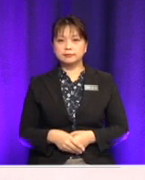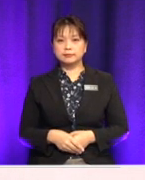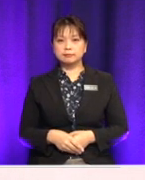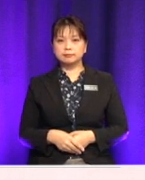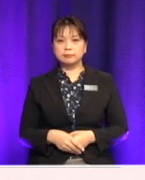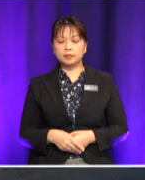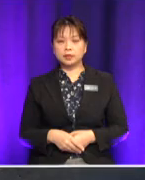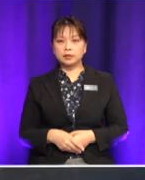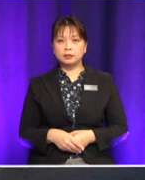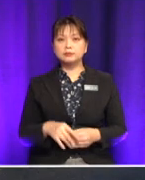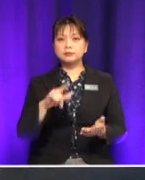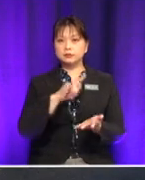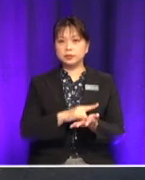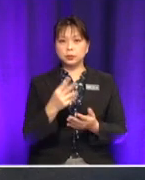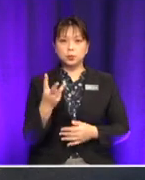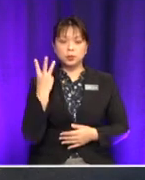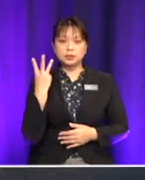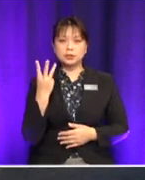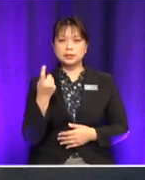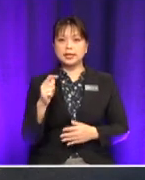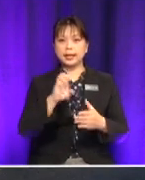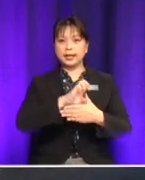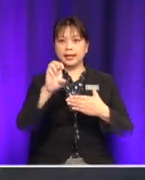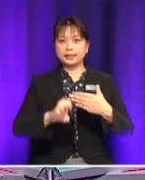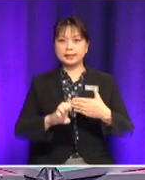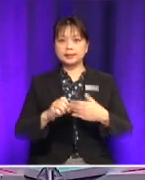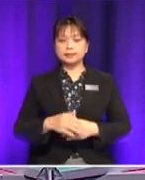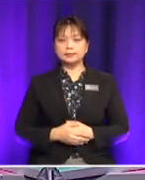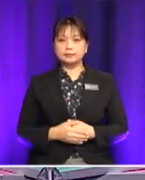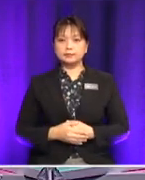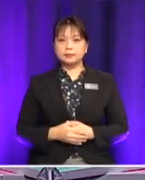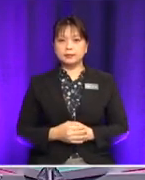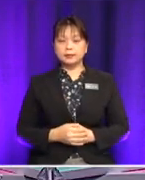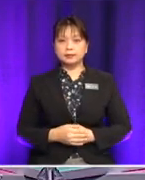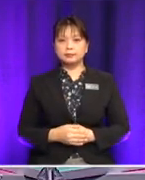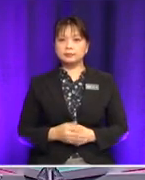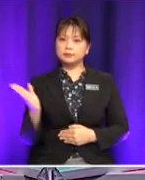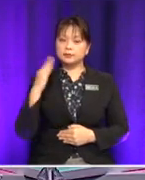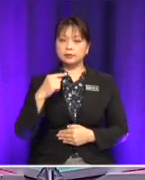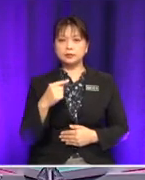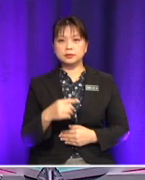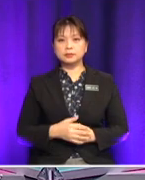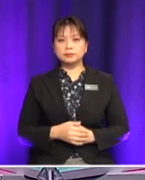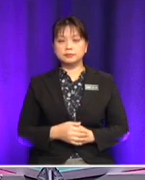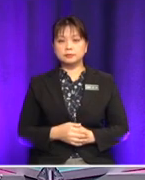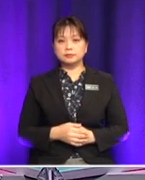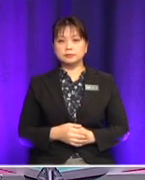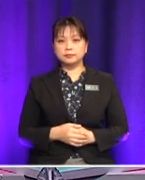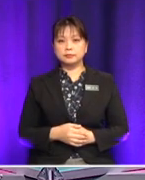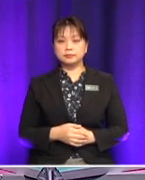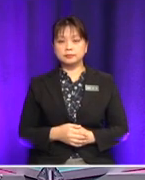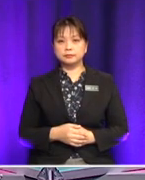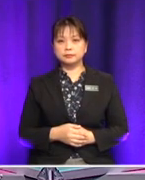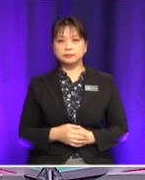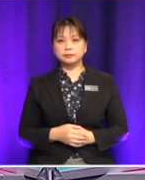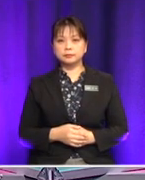that was the end of our second round, girls and boys. Mm-hmm. So now, let us proceed to answering the first question. Who can that be? Anyone in